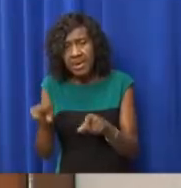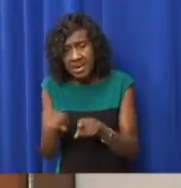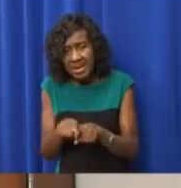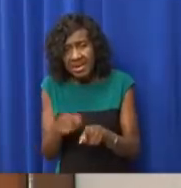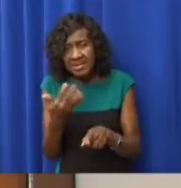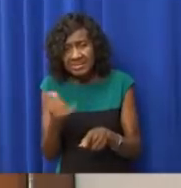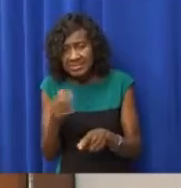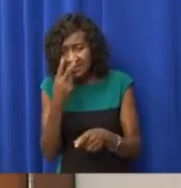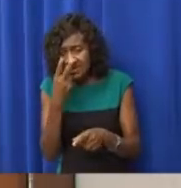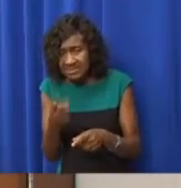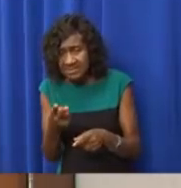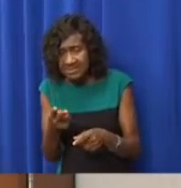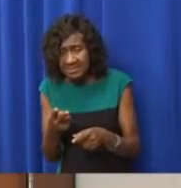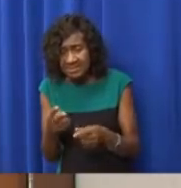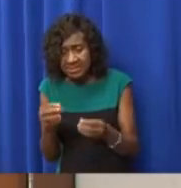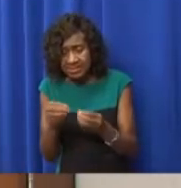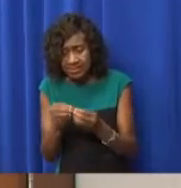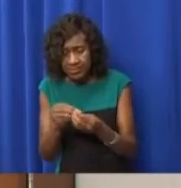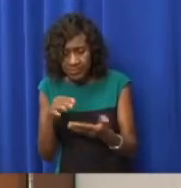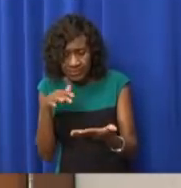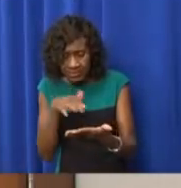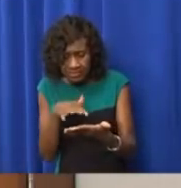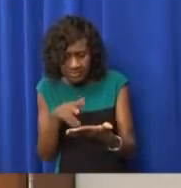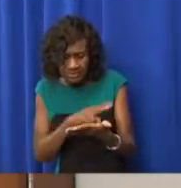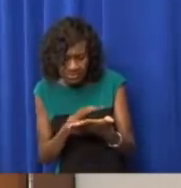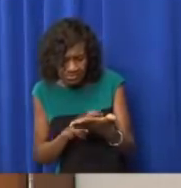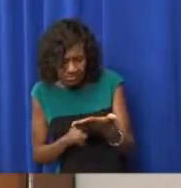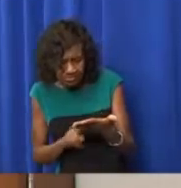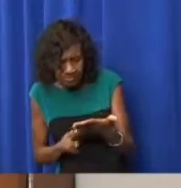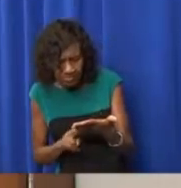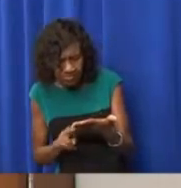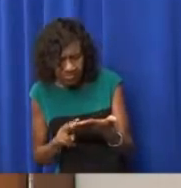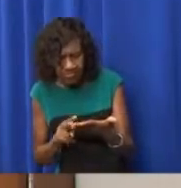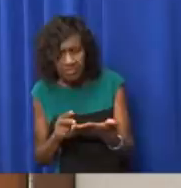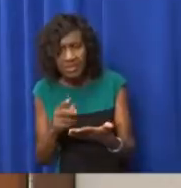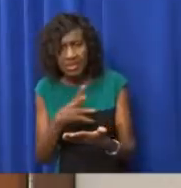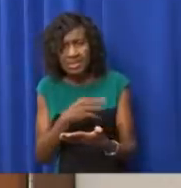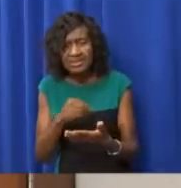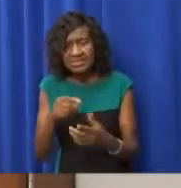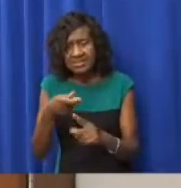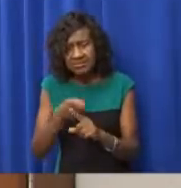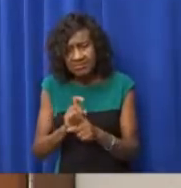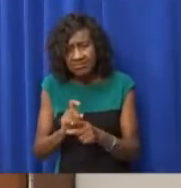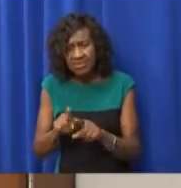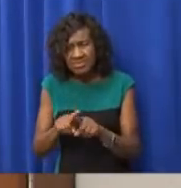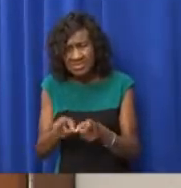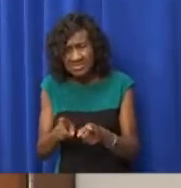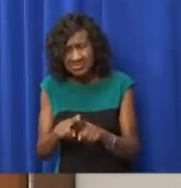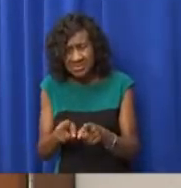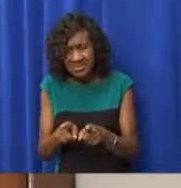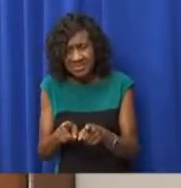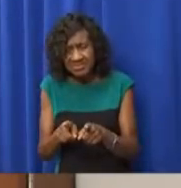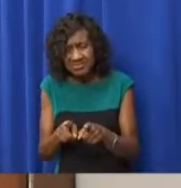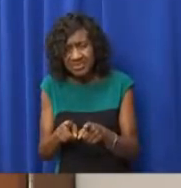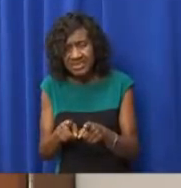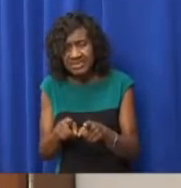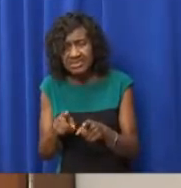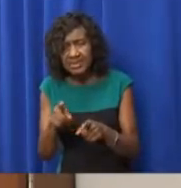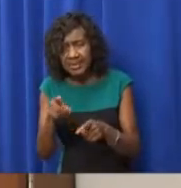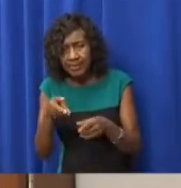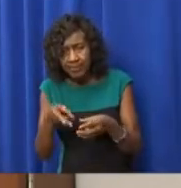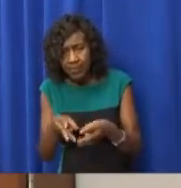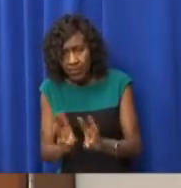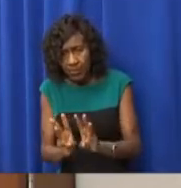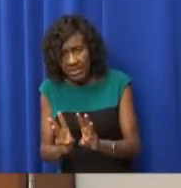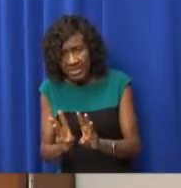There will undoubtedly be country variations, possibly from different strains of the virus, and it'll be interesting to find out